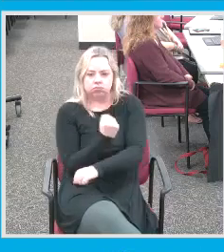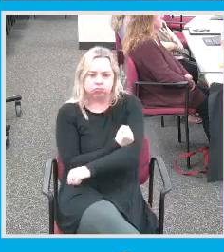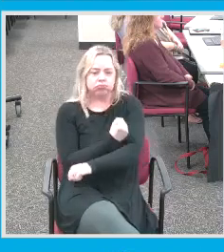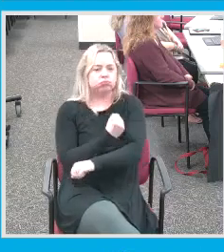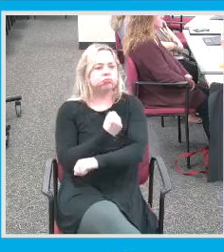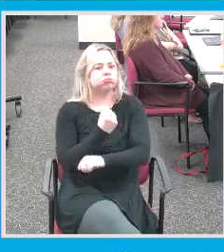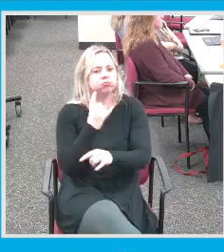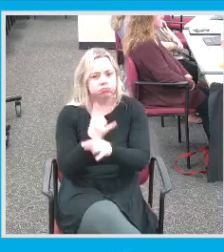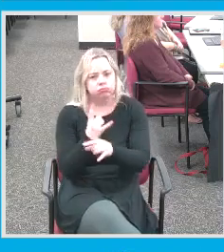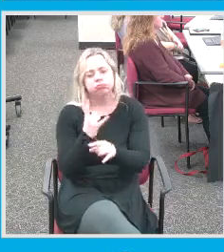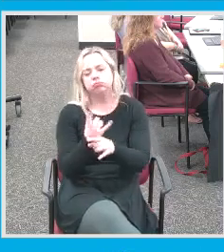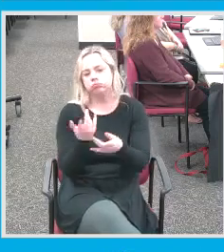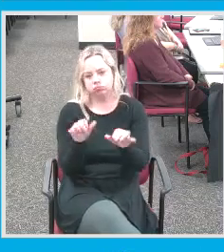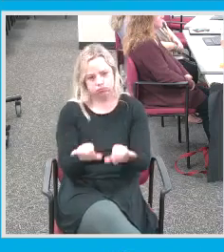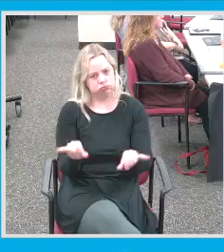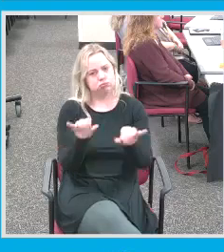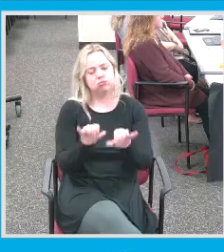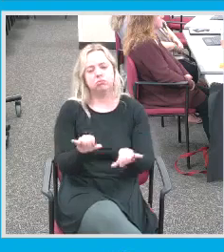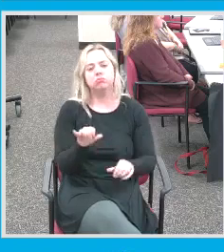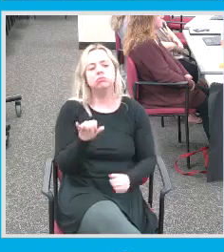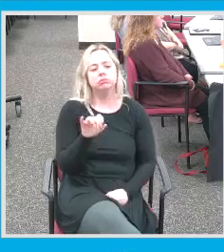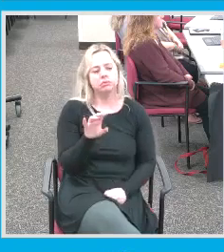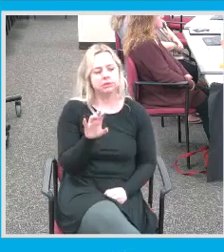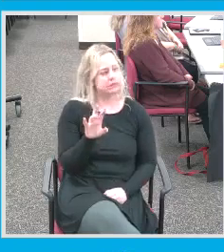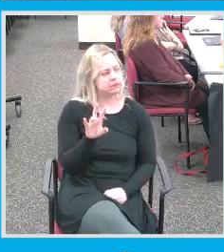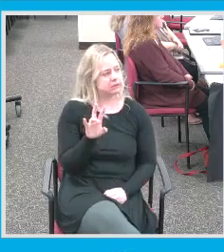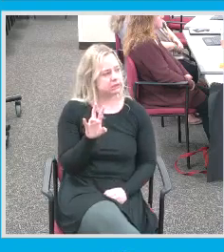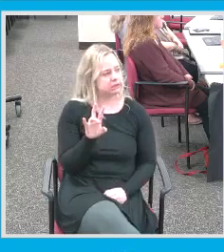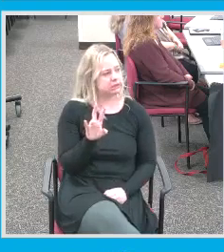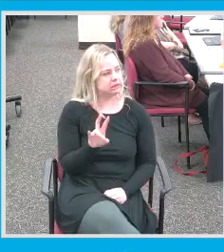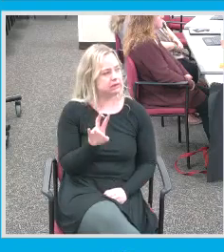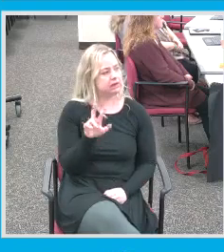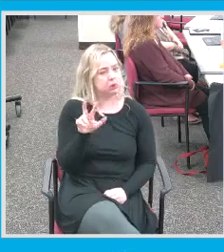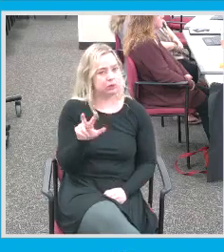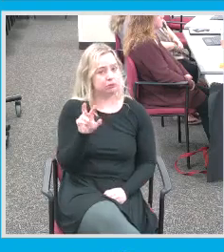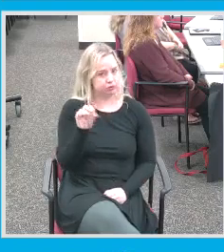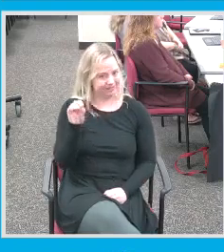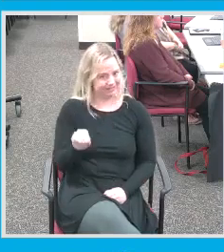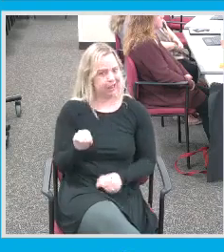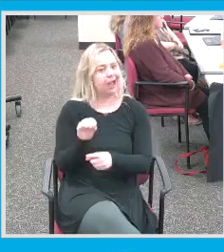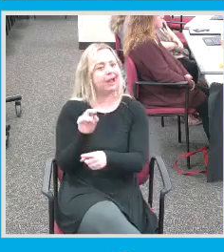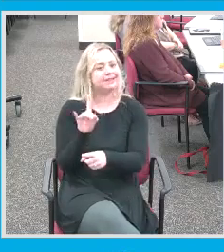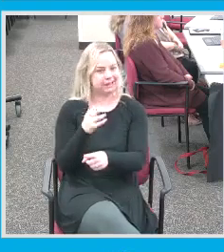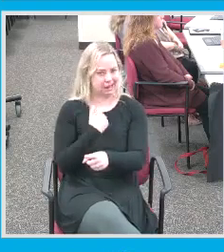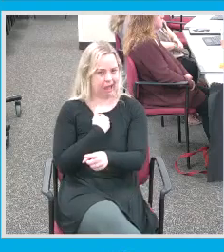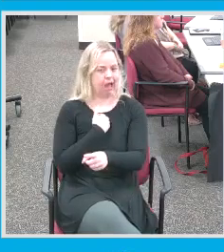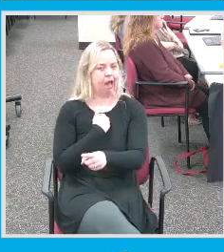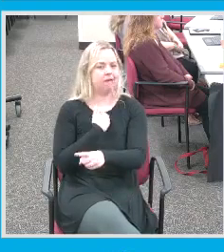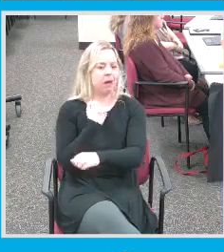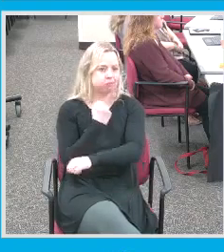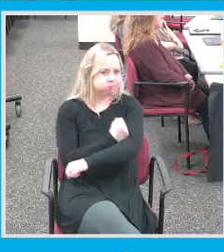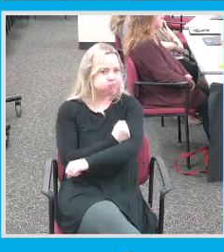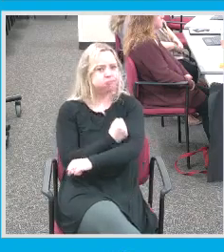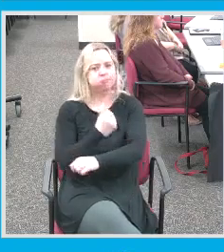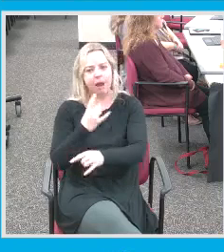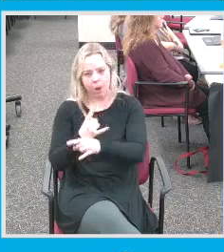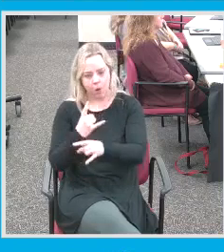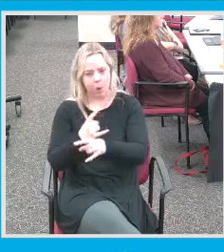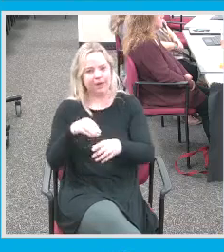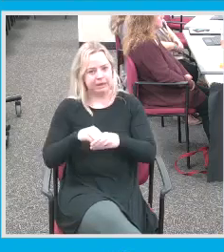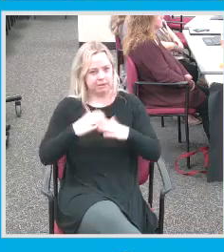steady. 73% had substances present at autopsy, drugs